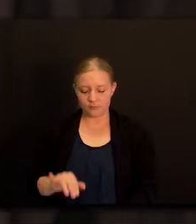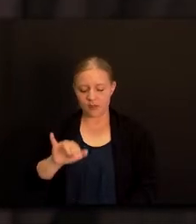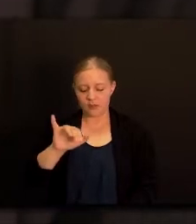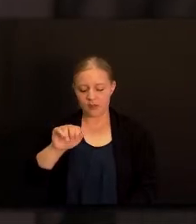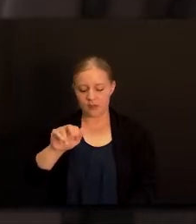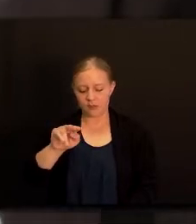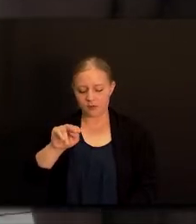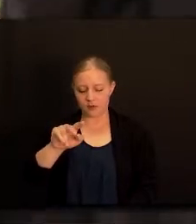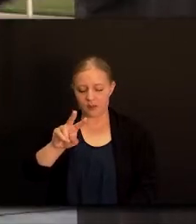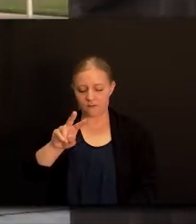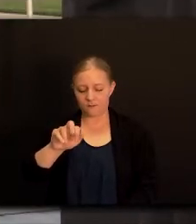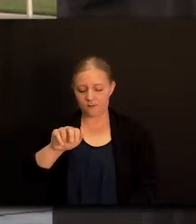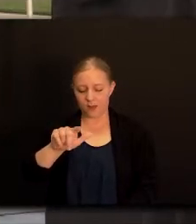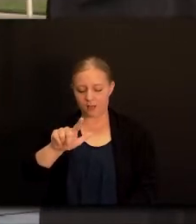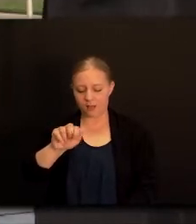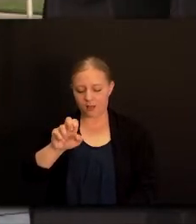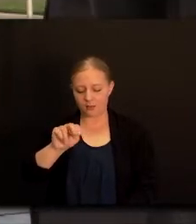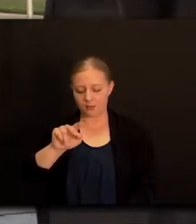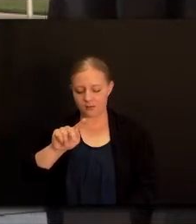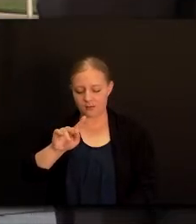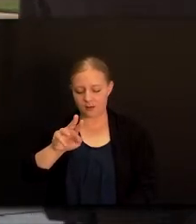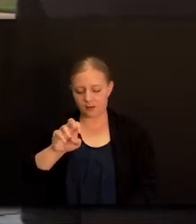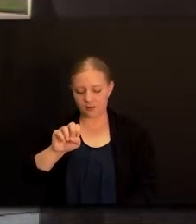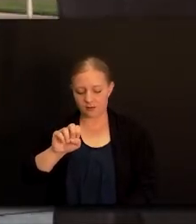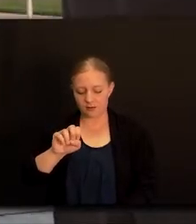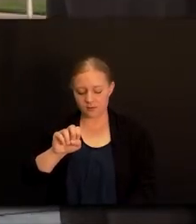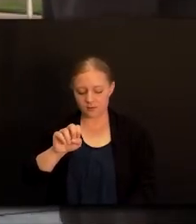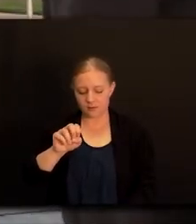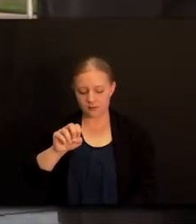Ian Tristan Valentine.